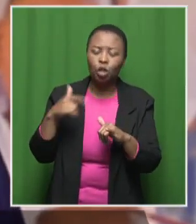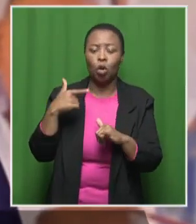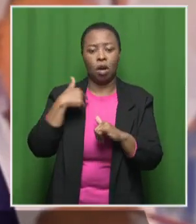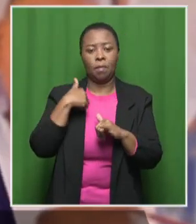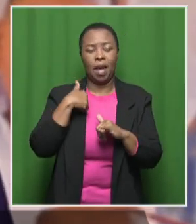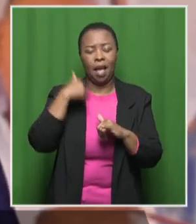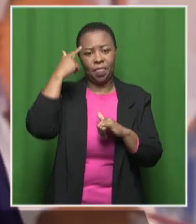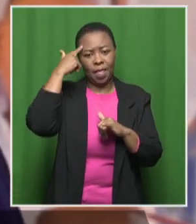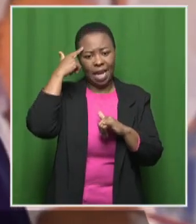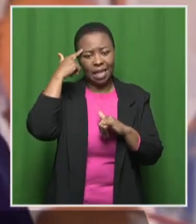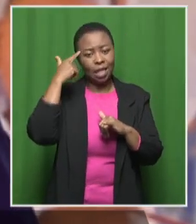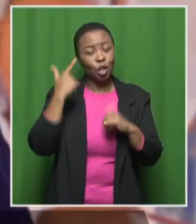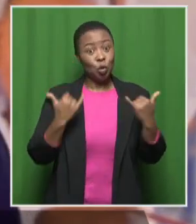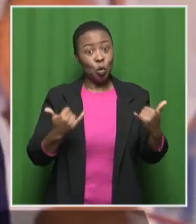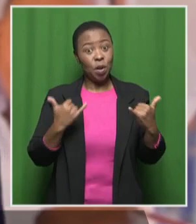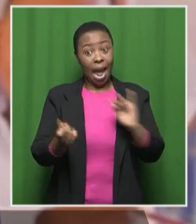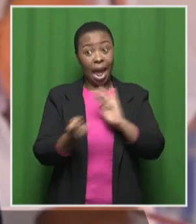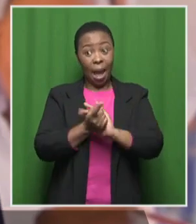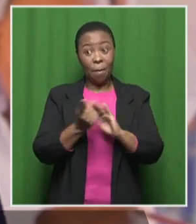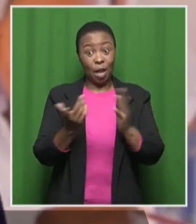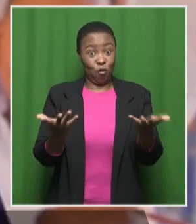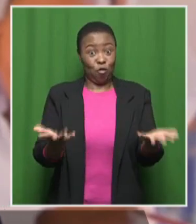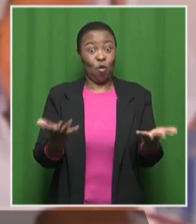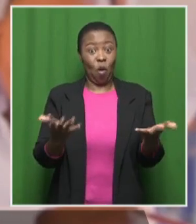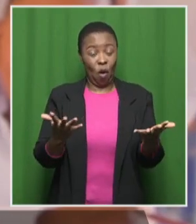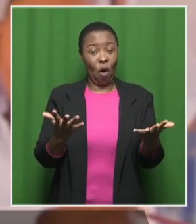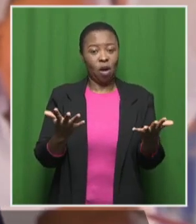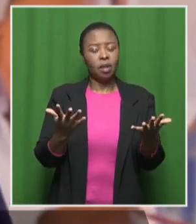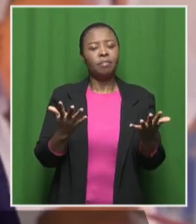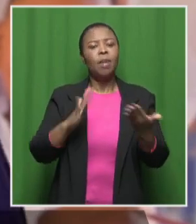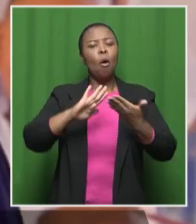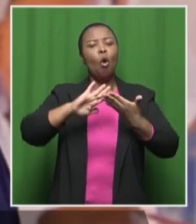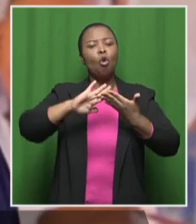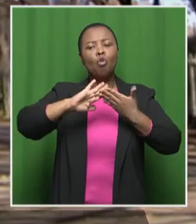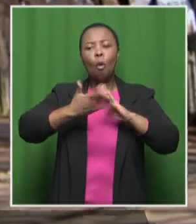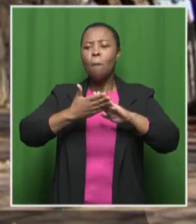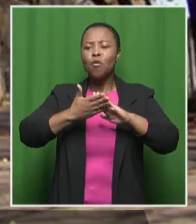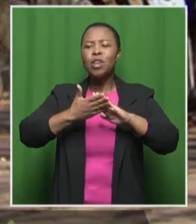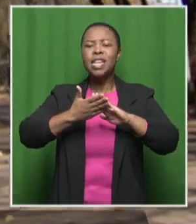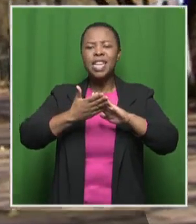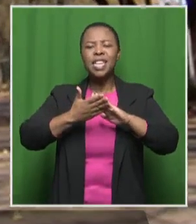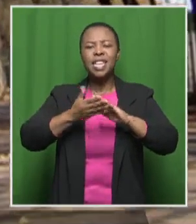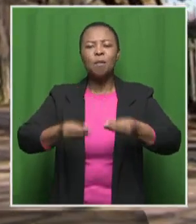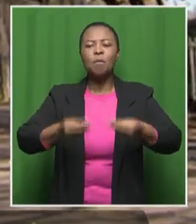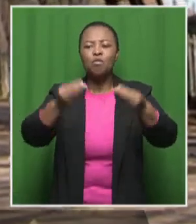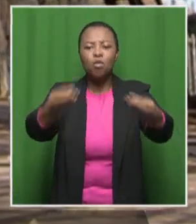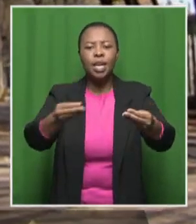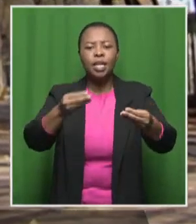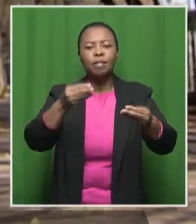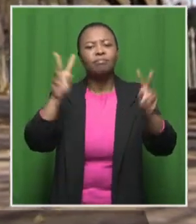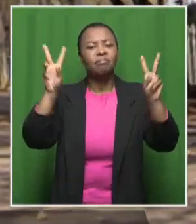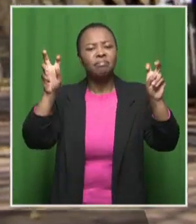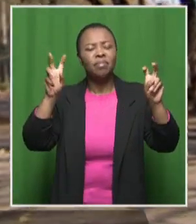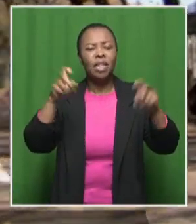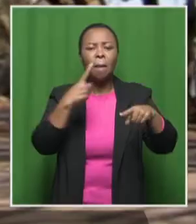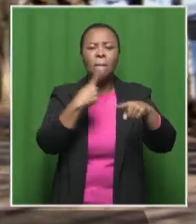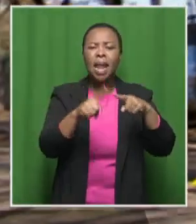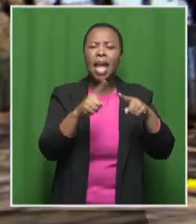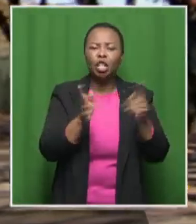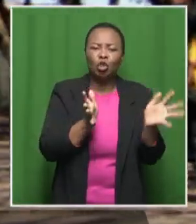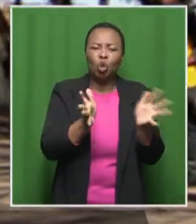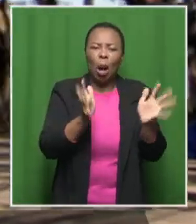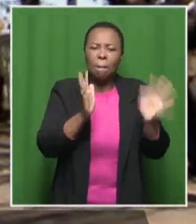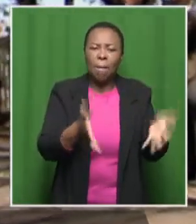that that's what that happened today, is just to bring out into the community that it's not all about playing soccer, not all about